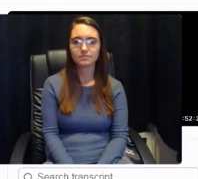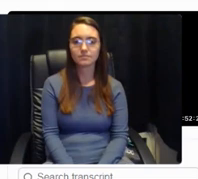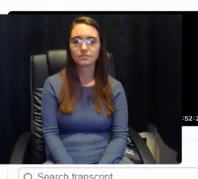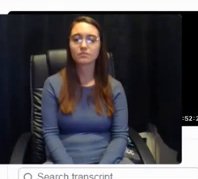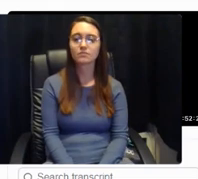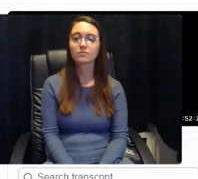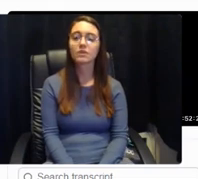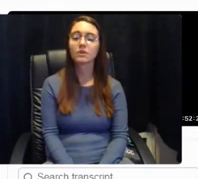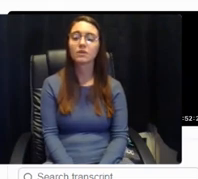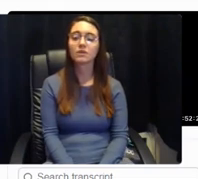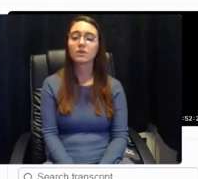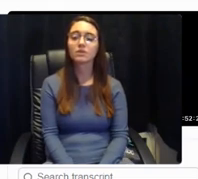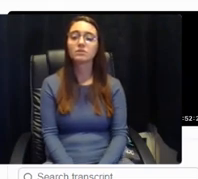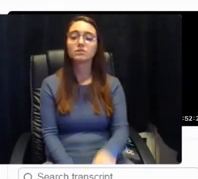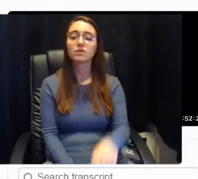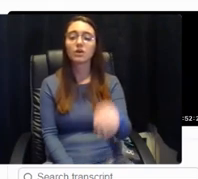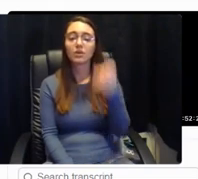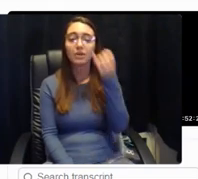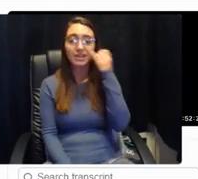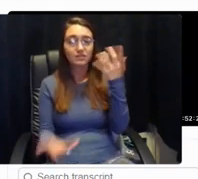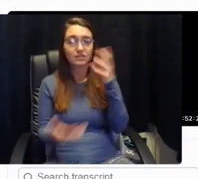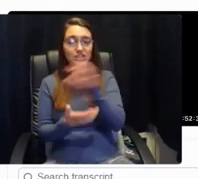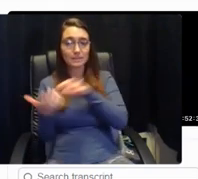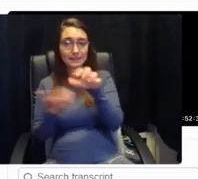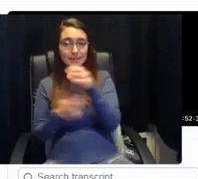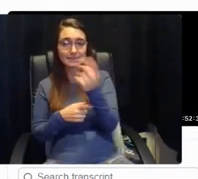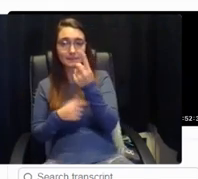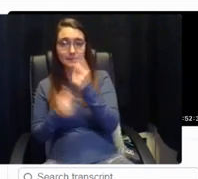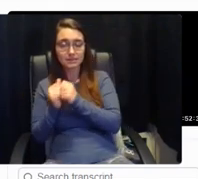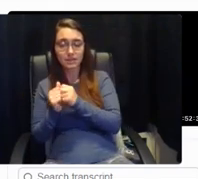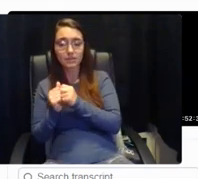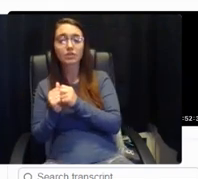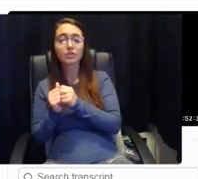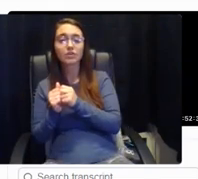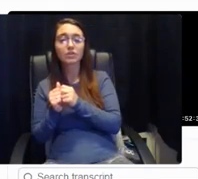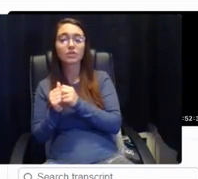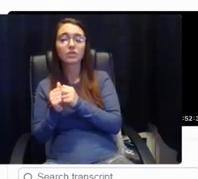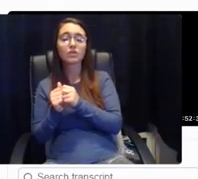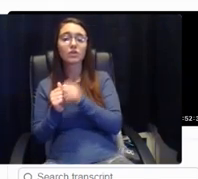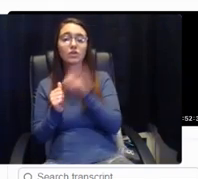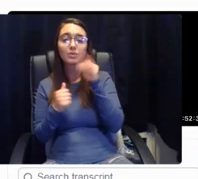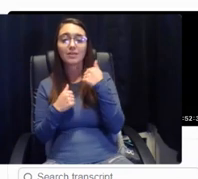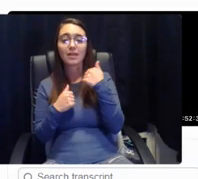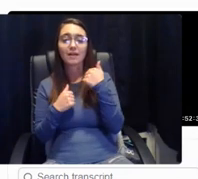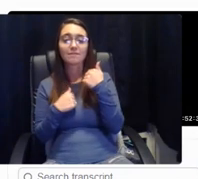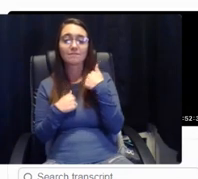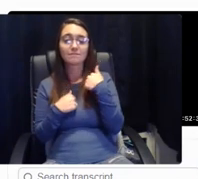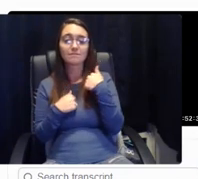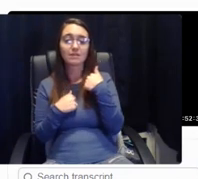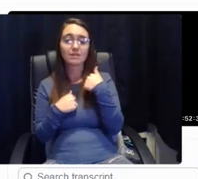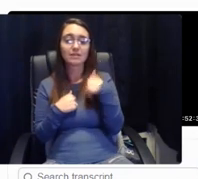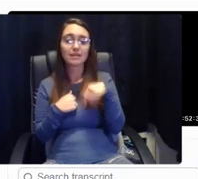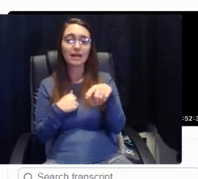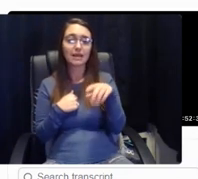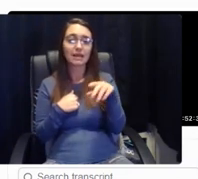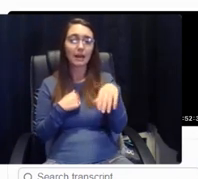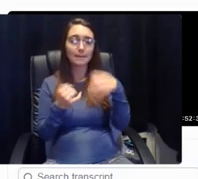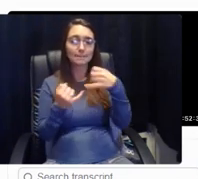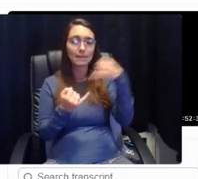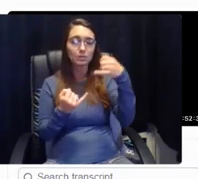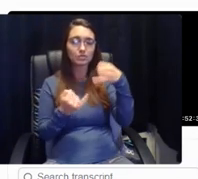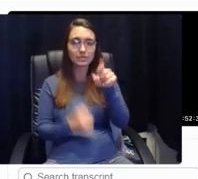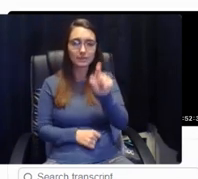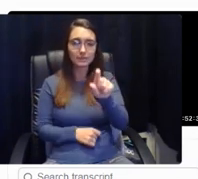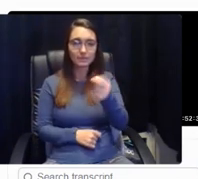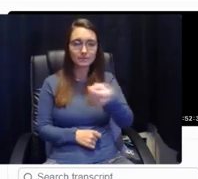mix everything together, previously you have a phase boundary. The phase boundary now removed, right? So everything mixed